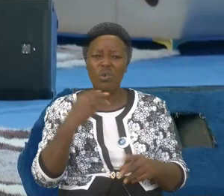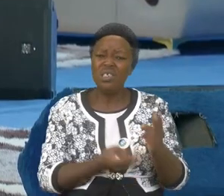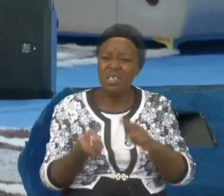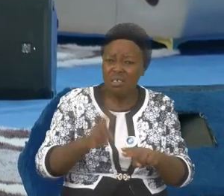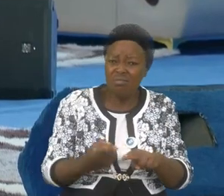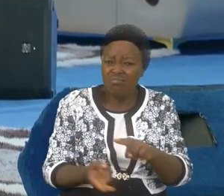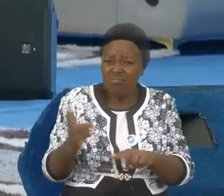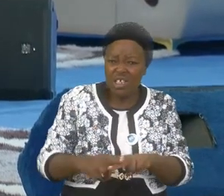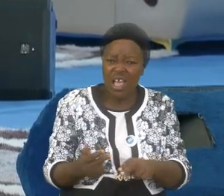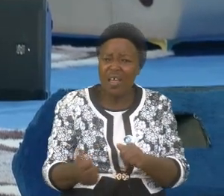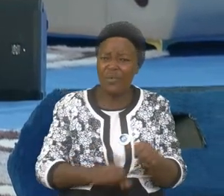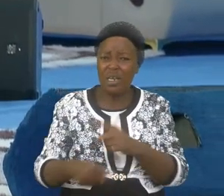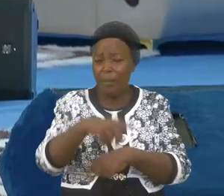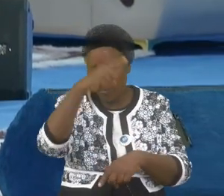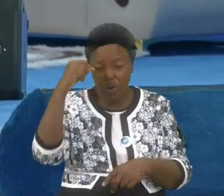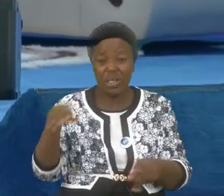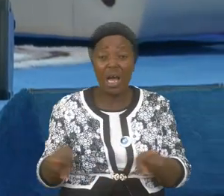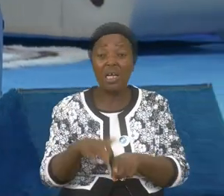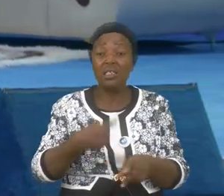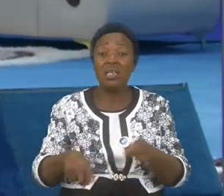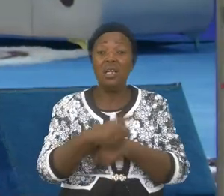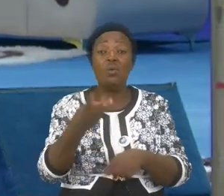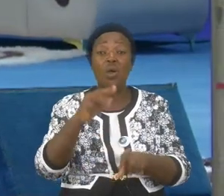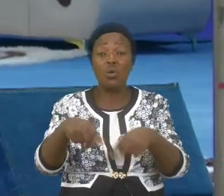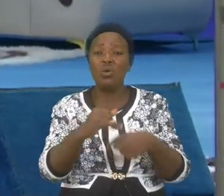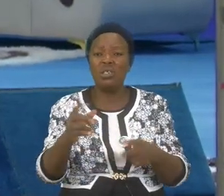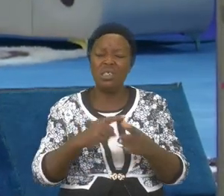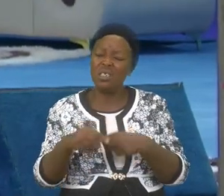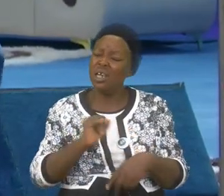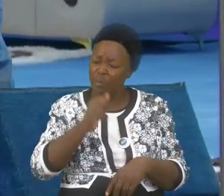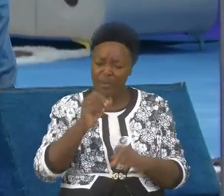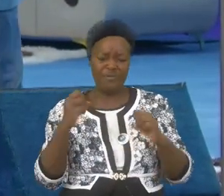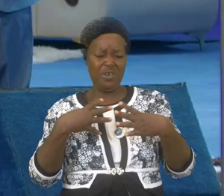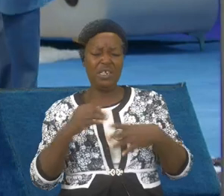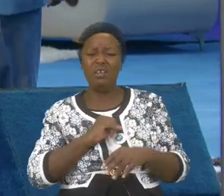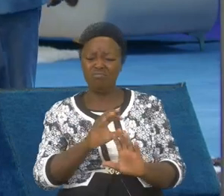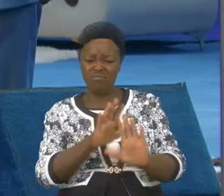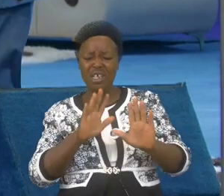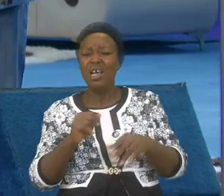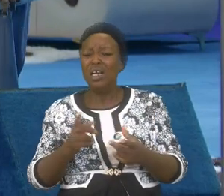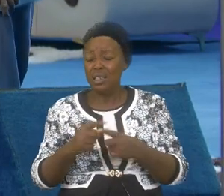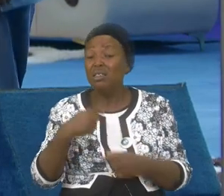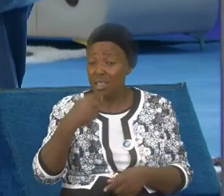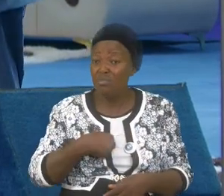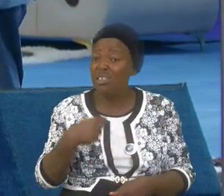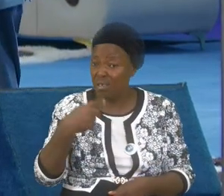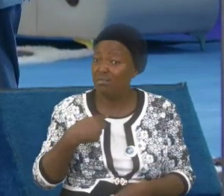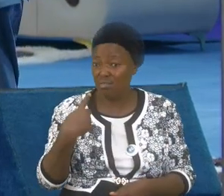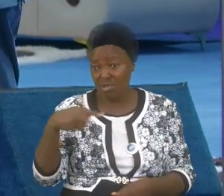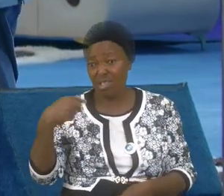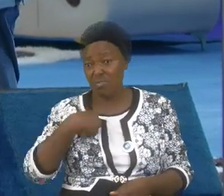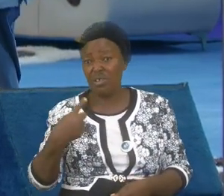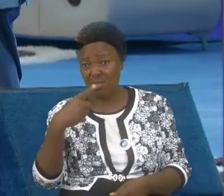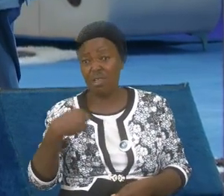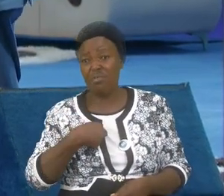I'm afraid, I'm afraid. Tell me, very quickly. They said, no man can help you in all my realm,